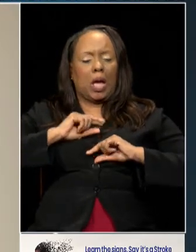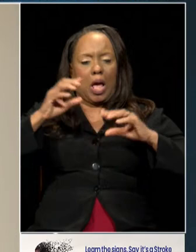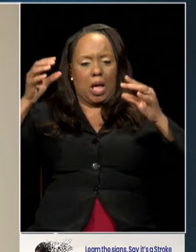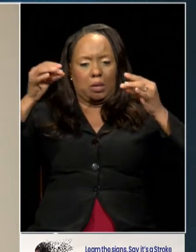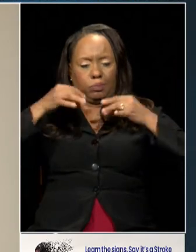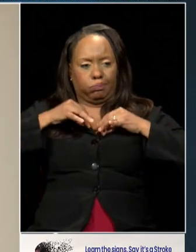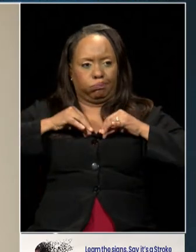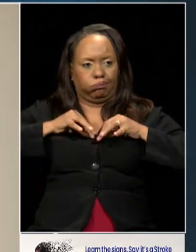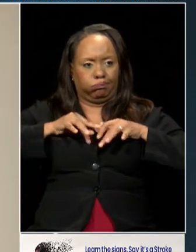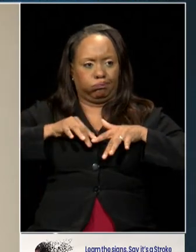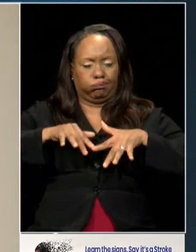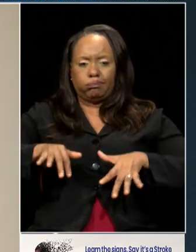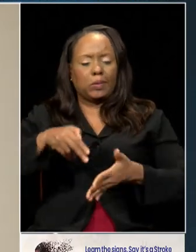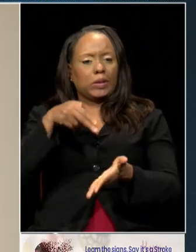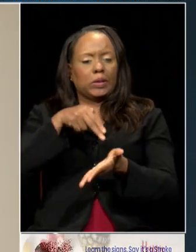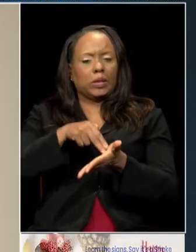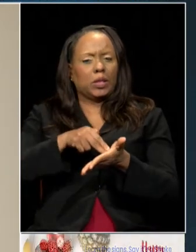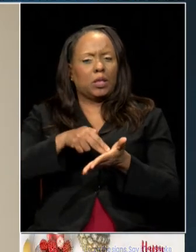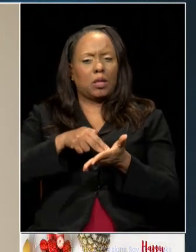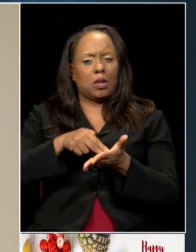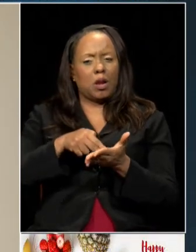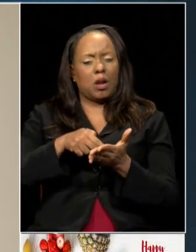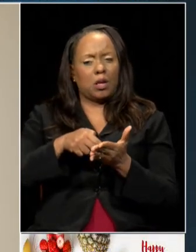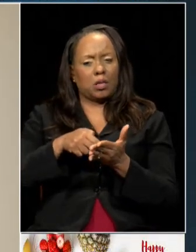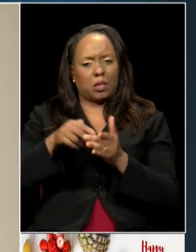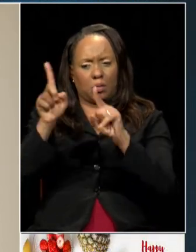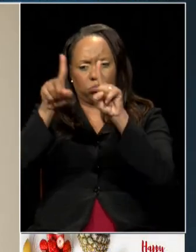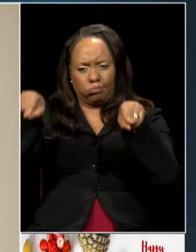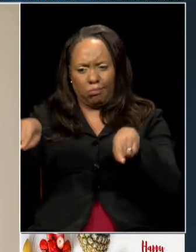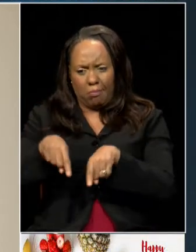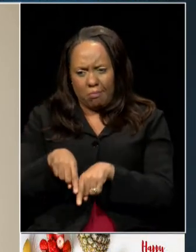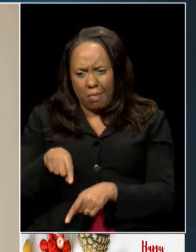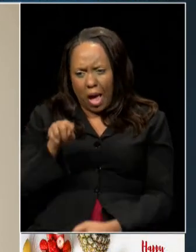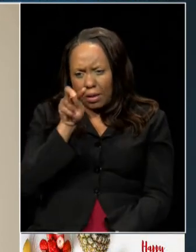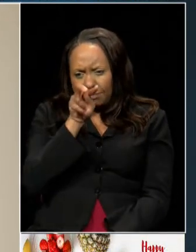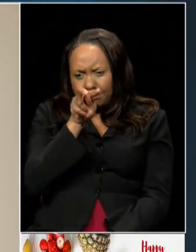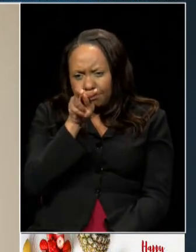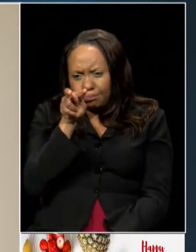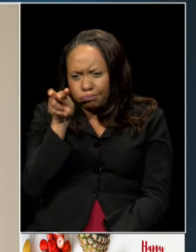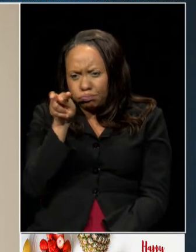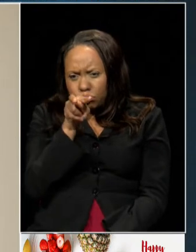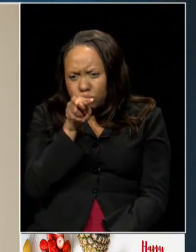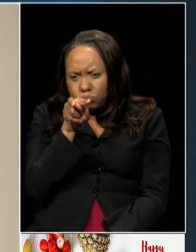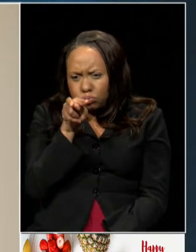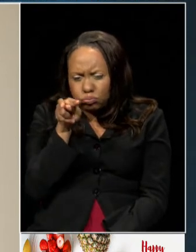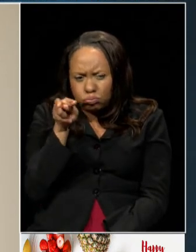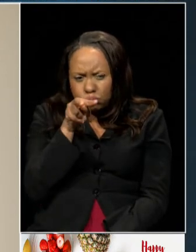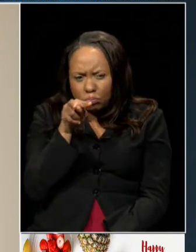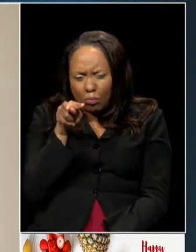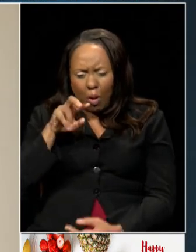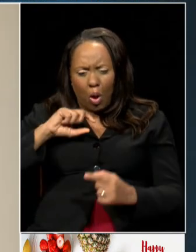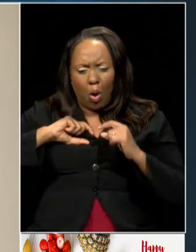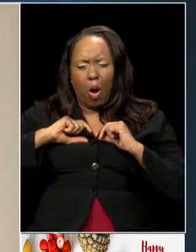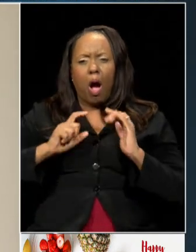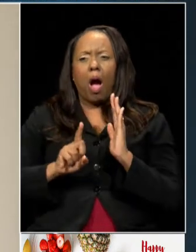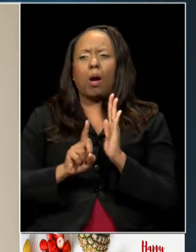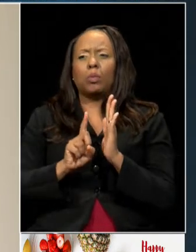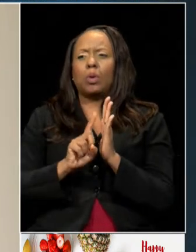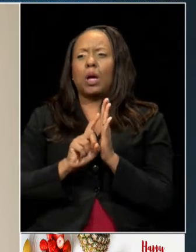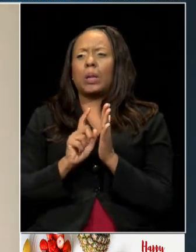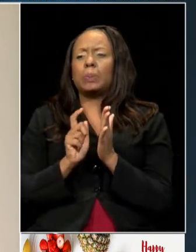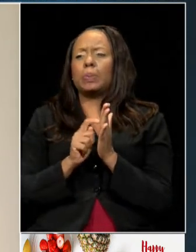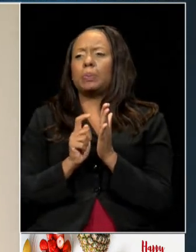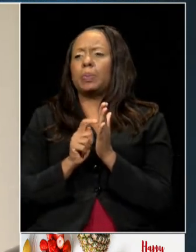a nurse is monitoring the patient's heart rate in their ECG as they exercise. So if they